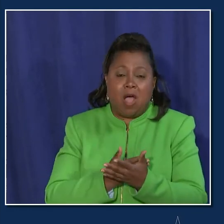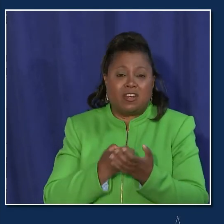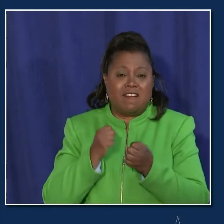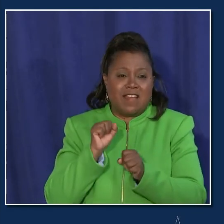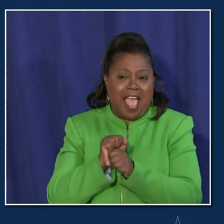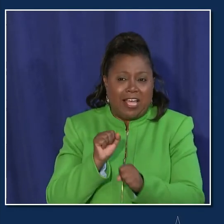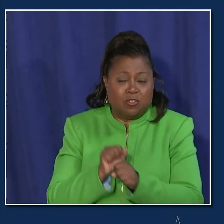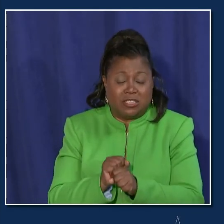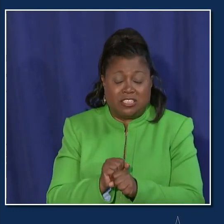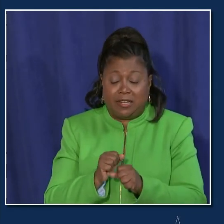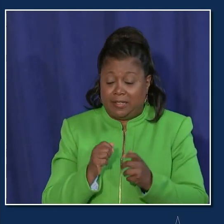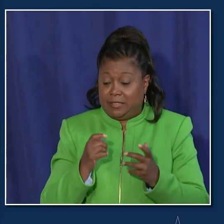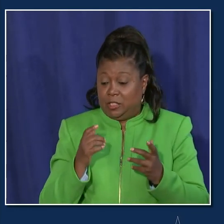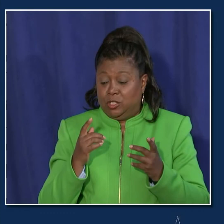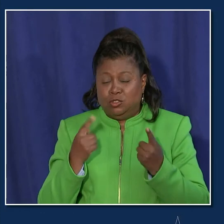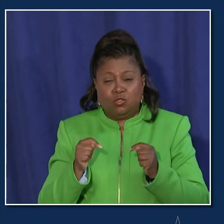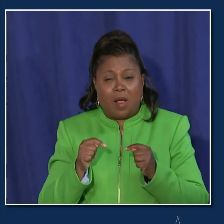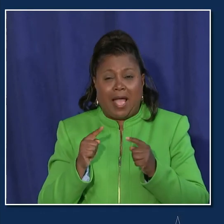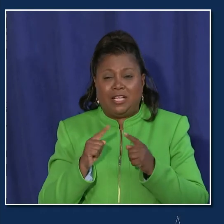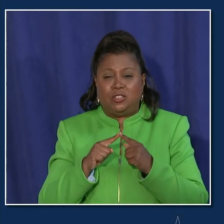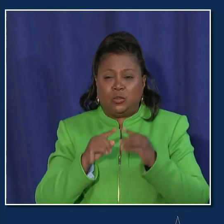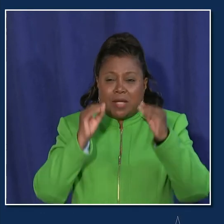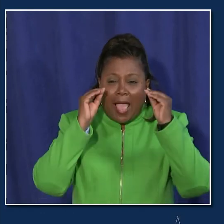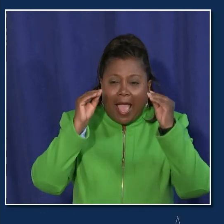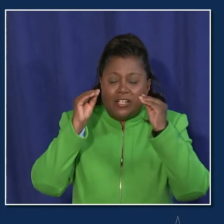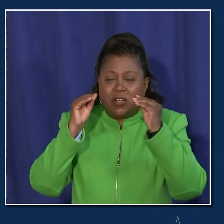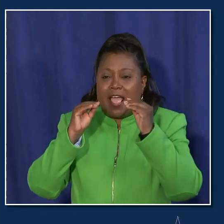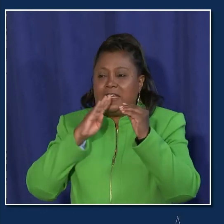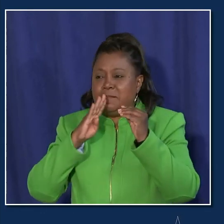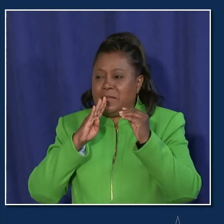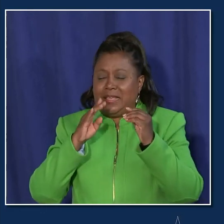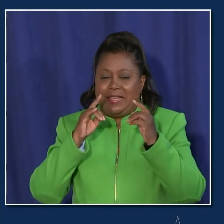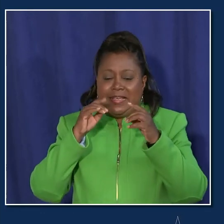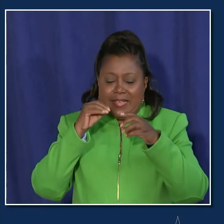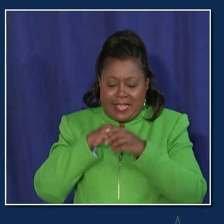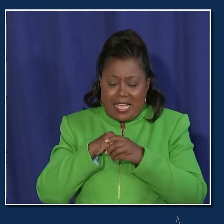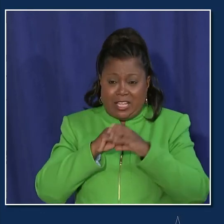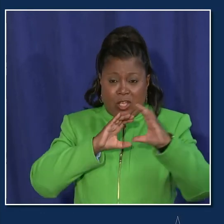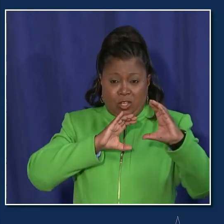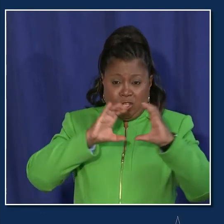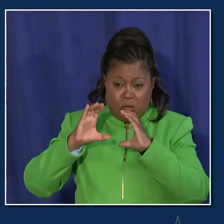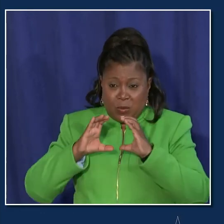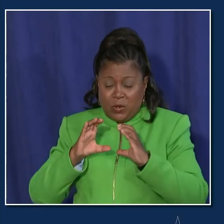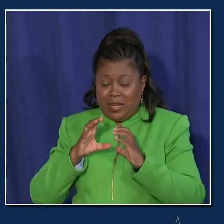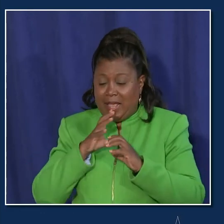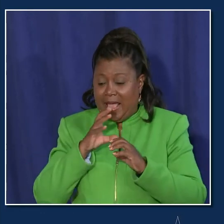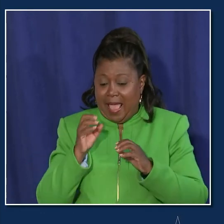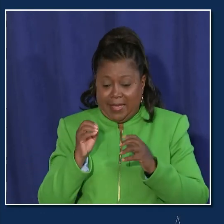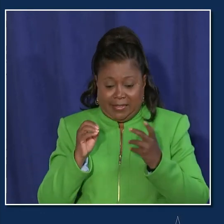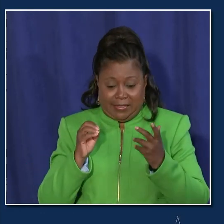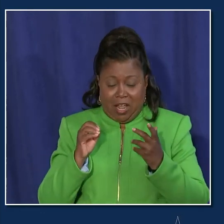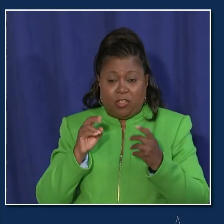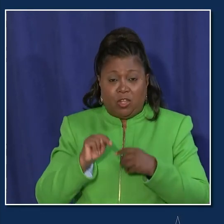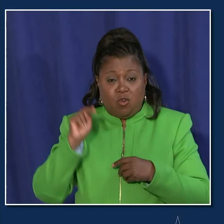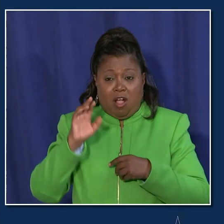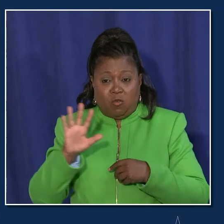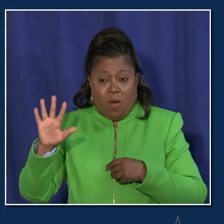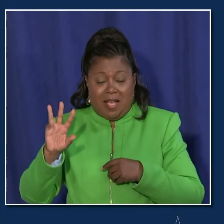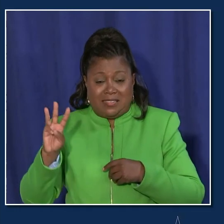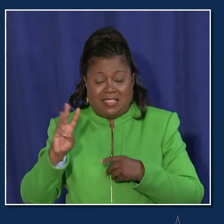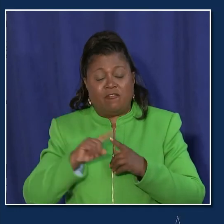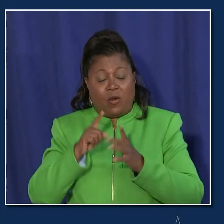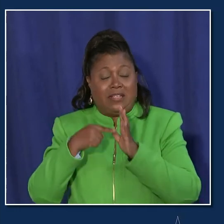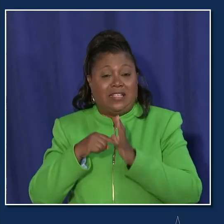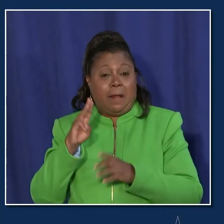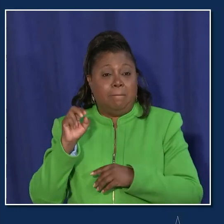energy trying to educate and be in community in the northwest side, for